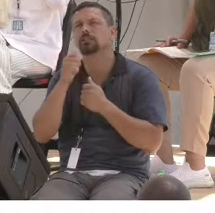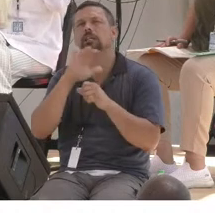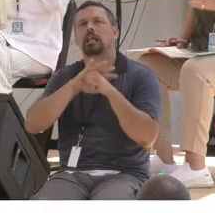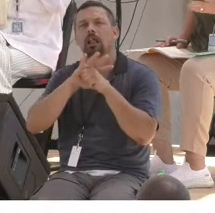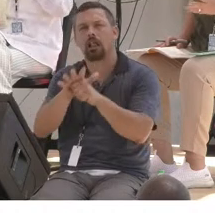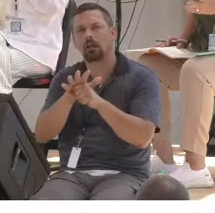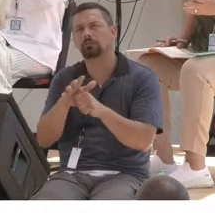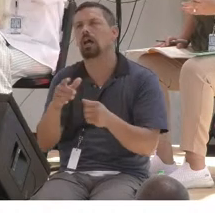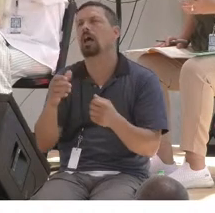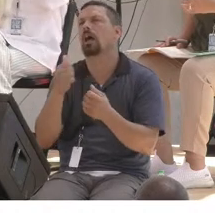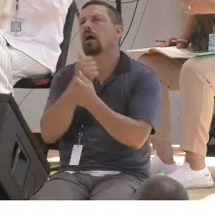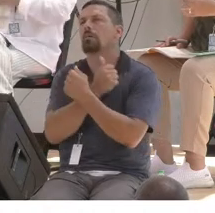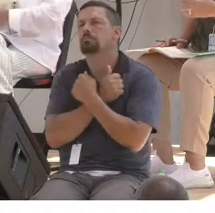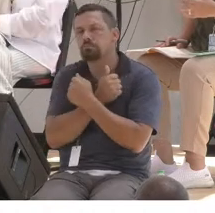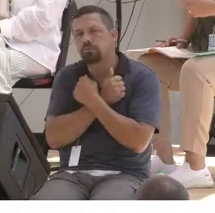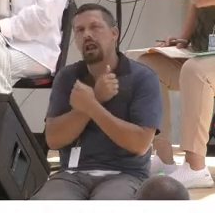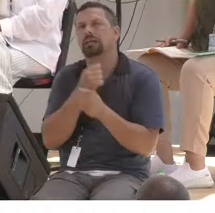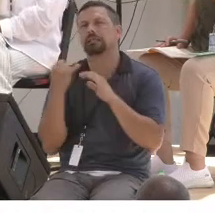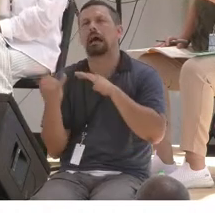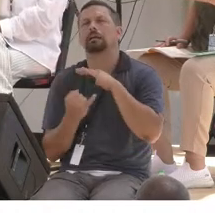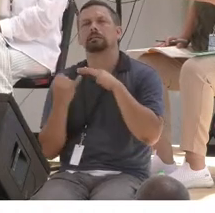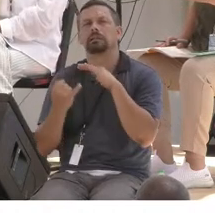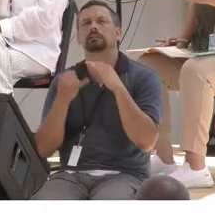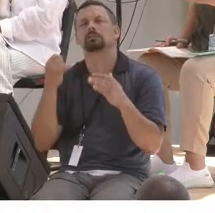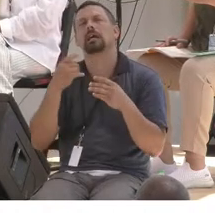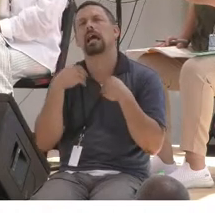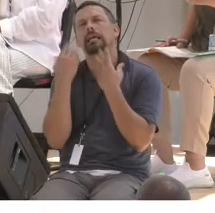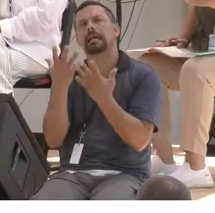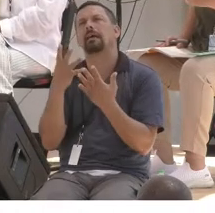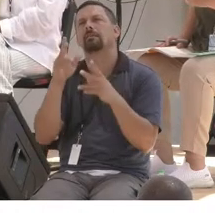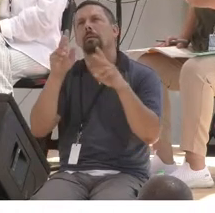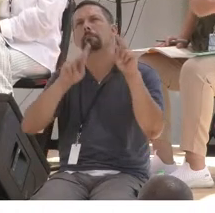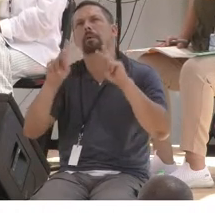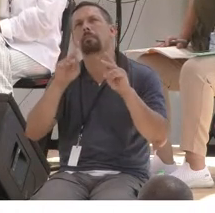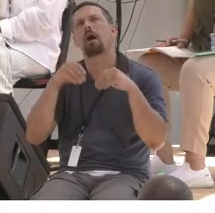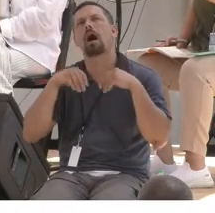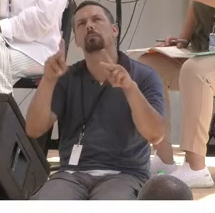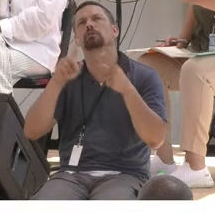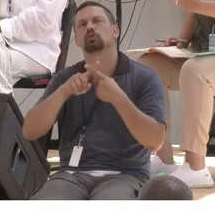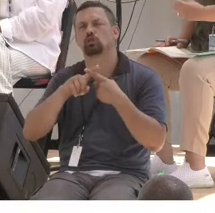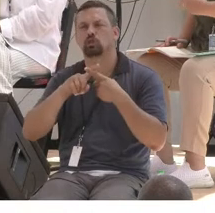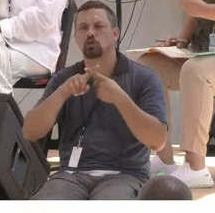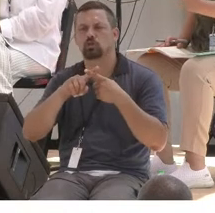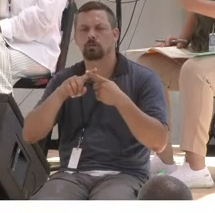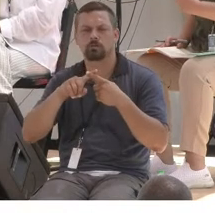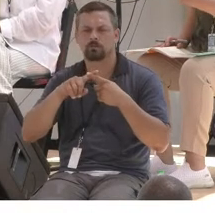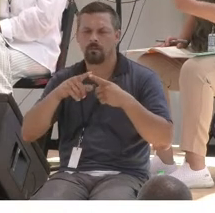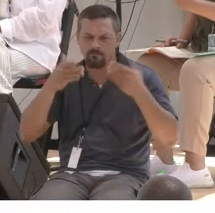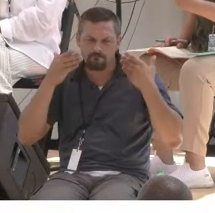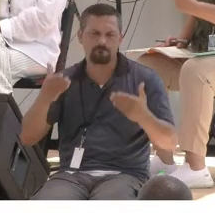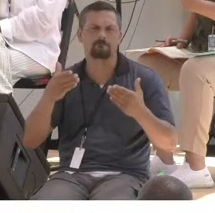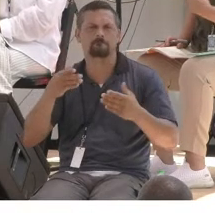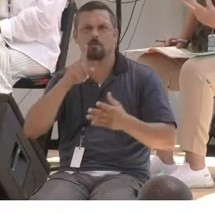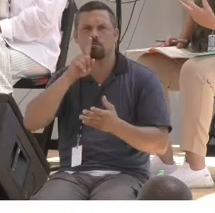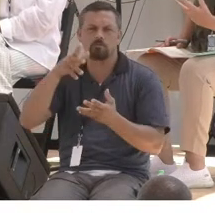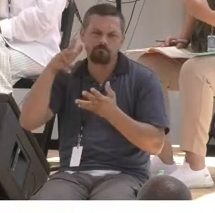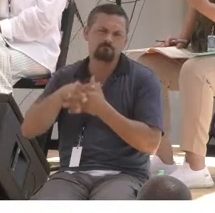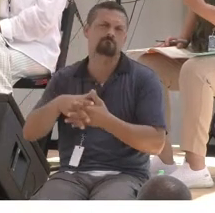They embraced the isolation, and it gave them an opportunity to double down and really root